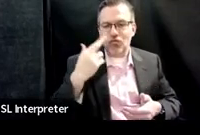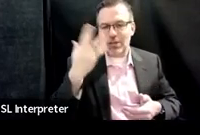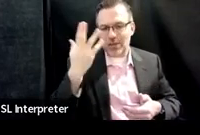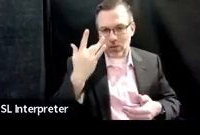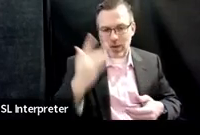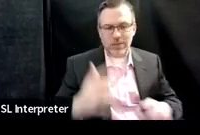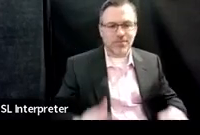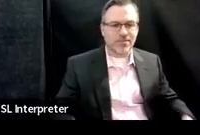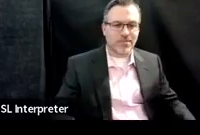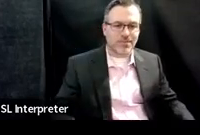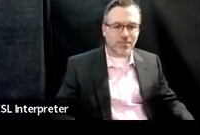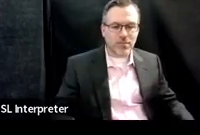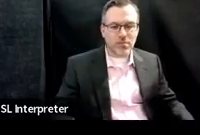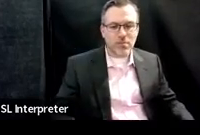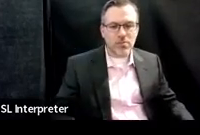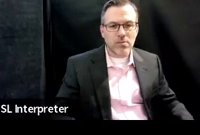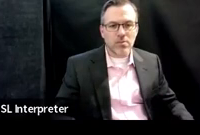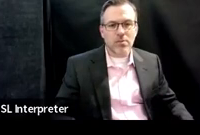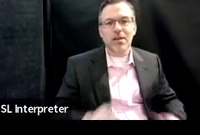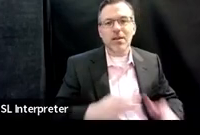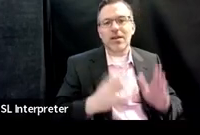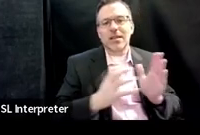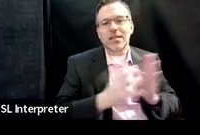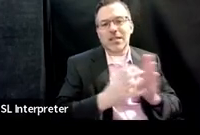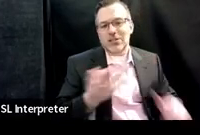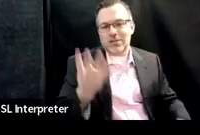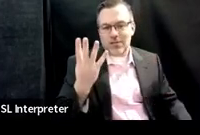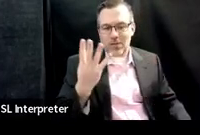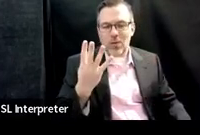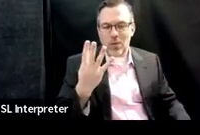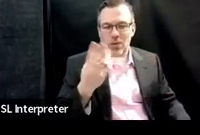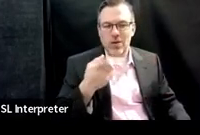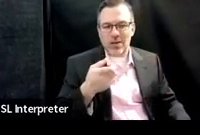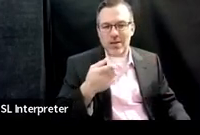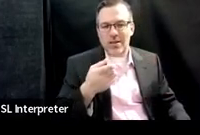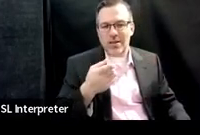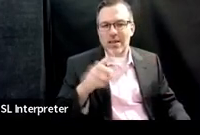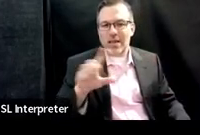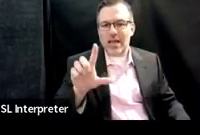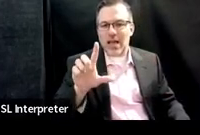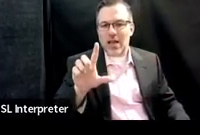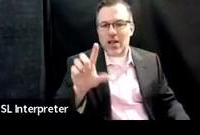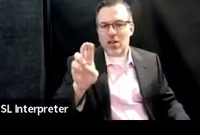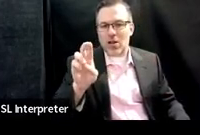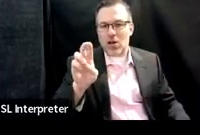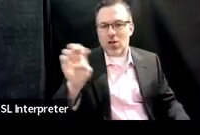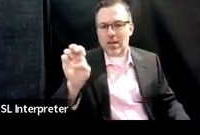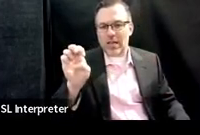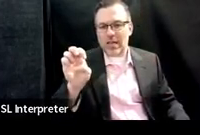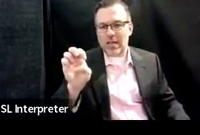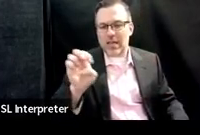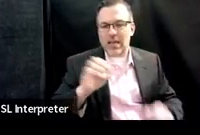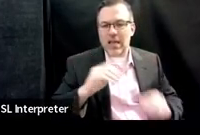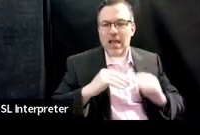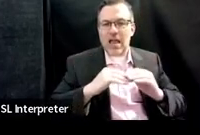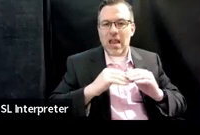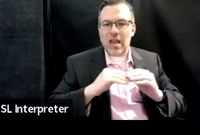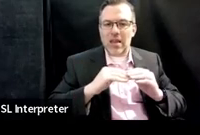So this is where you talk about that least restrictive environment, right? It's we discussed